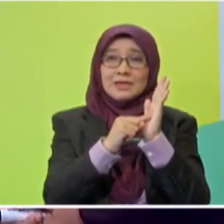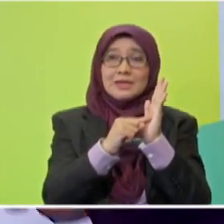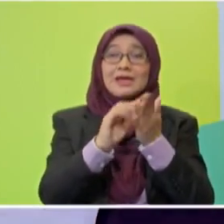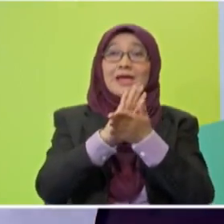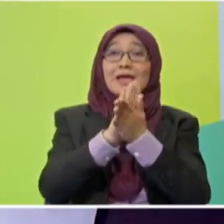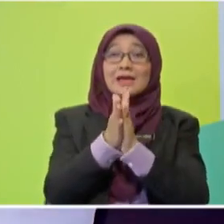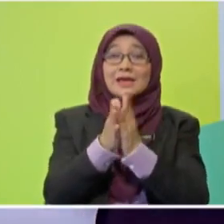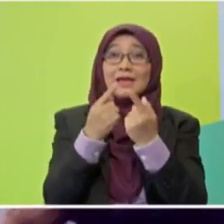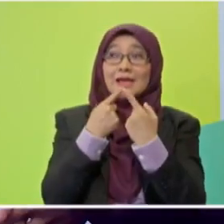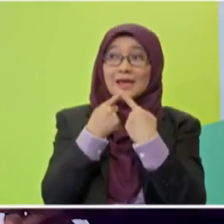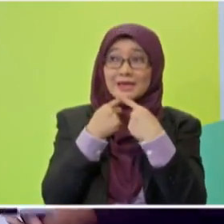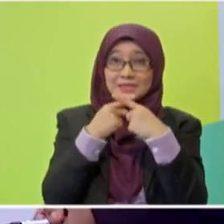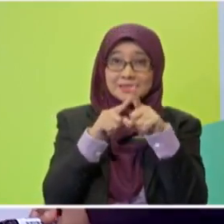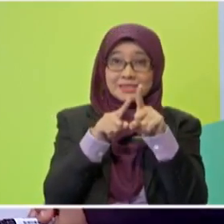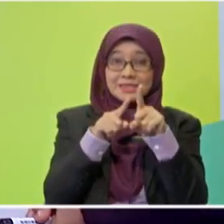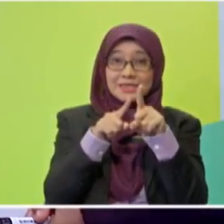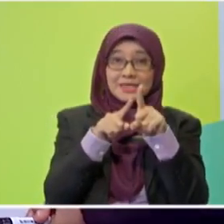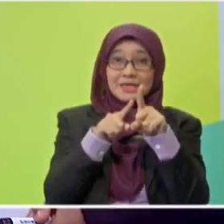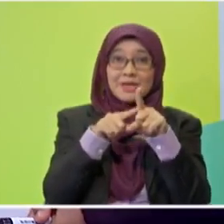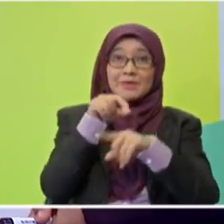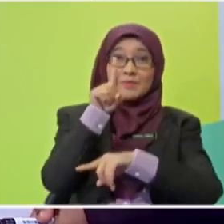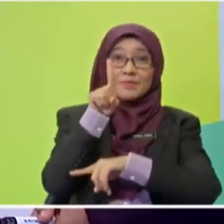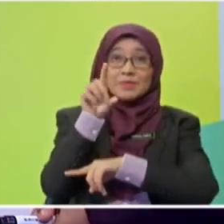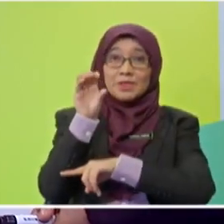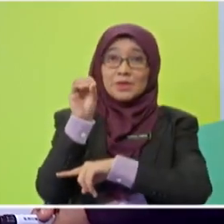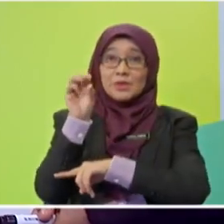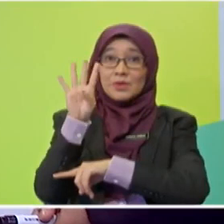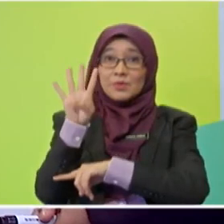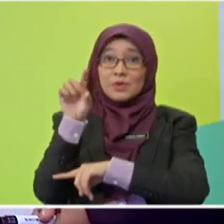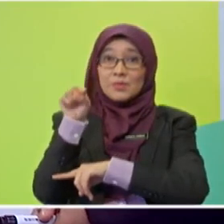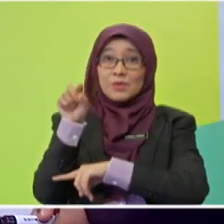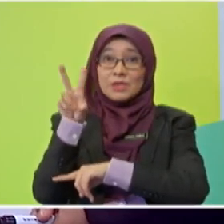my So answer... as easy as that, right? Yeah, is this right, Teacher Carla? The